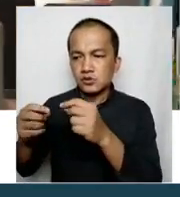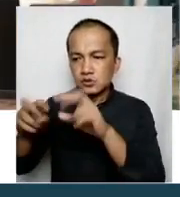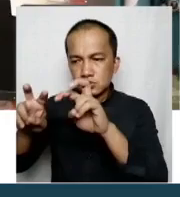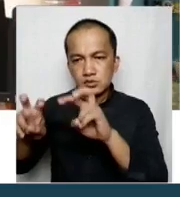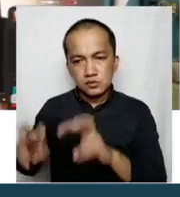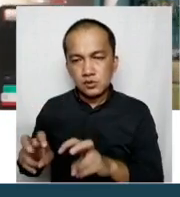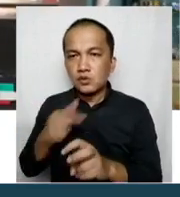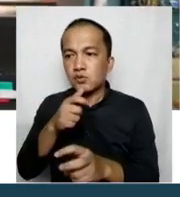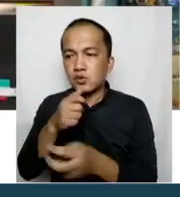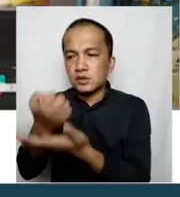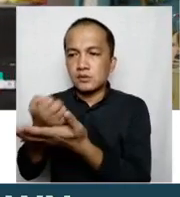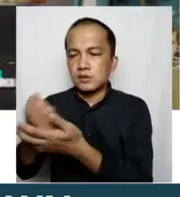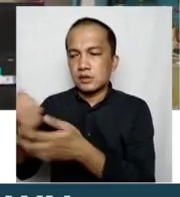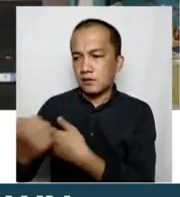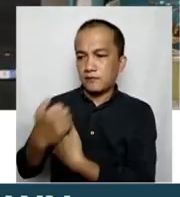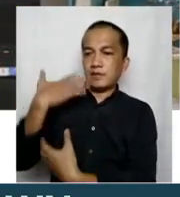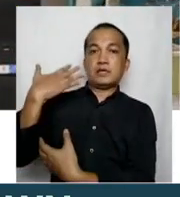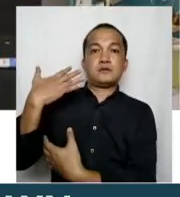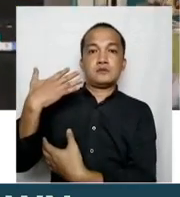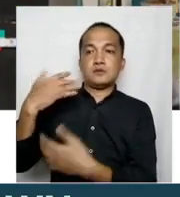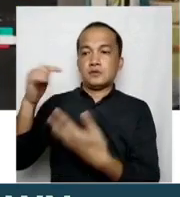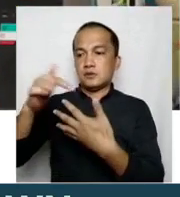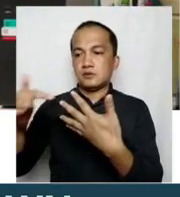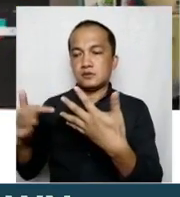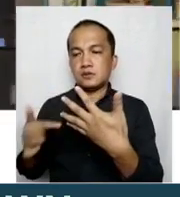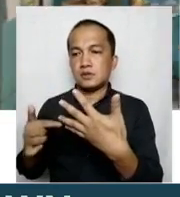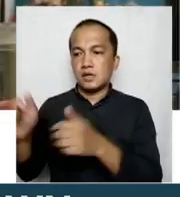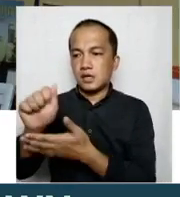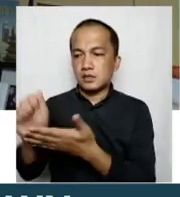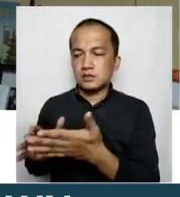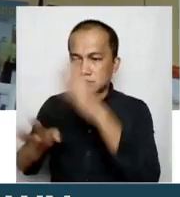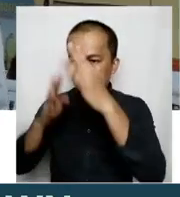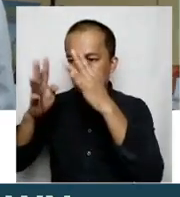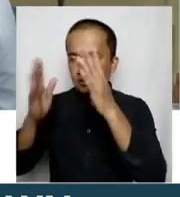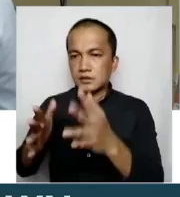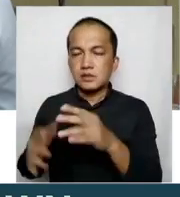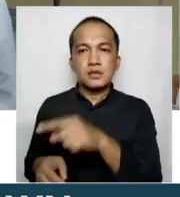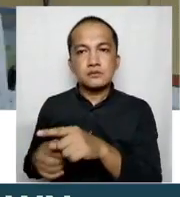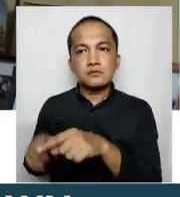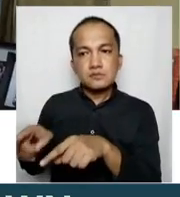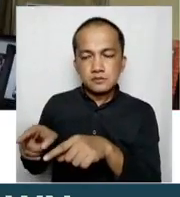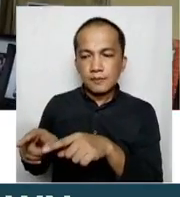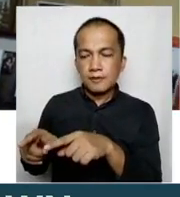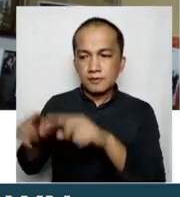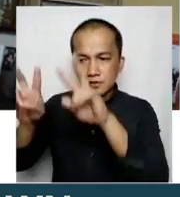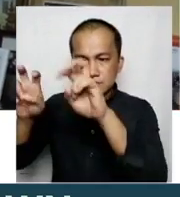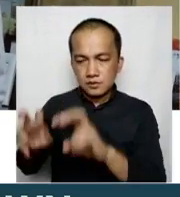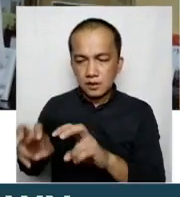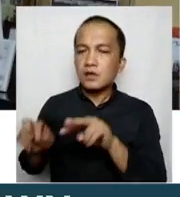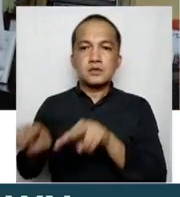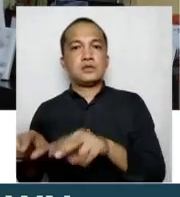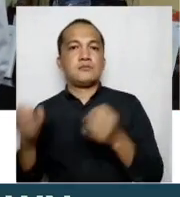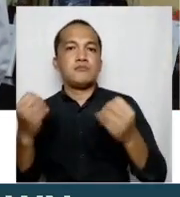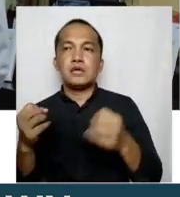be economically affected mm-hmm. Among artists and creatives, and from that survey done, we saw that a lot of people